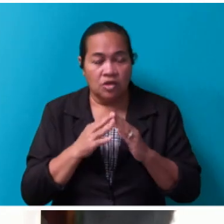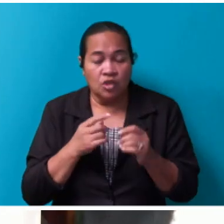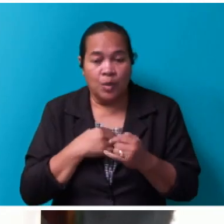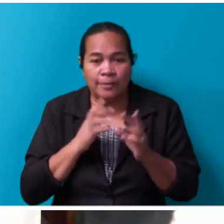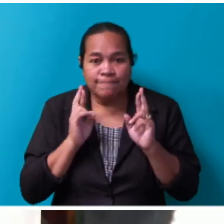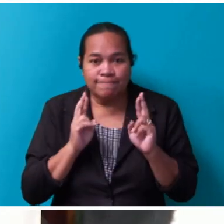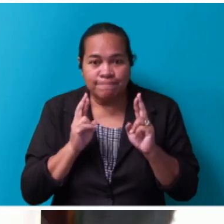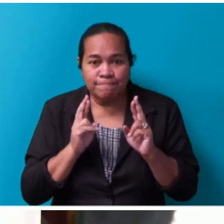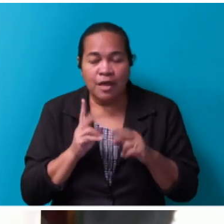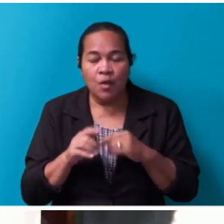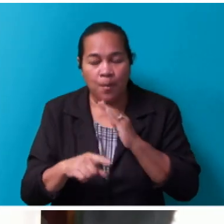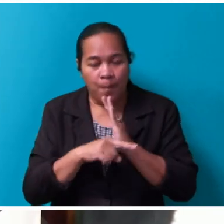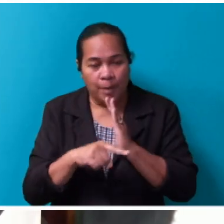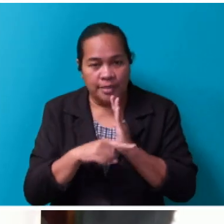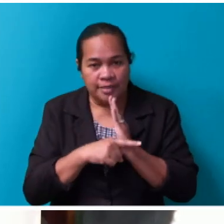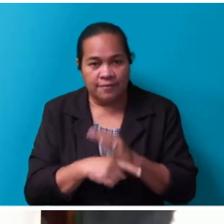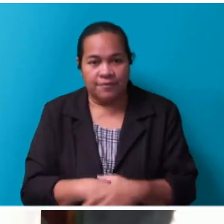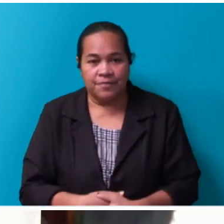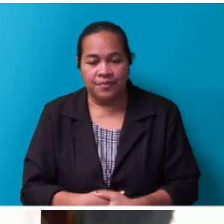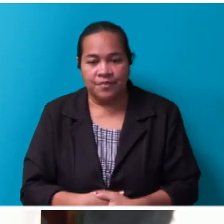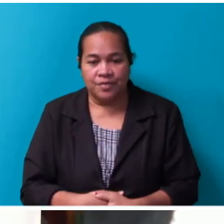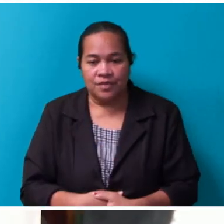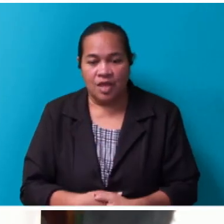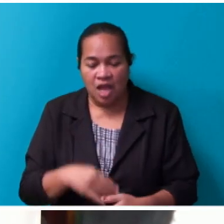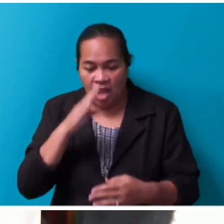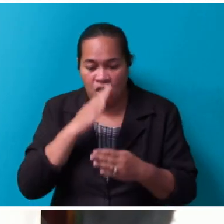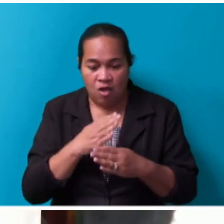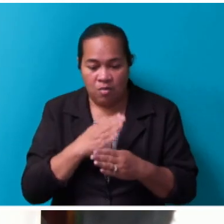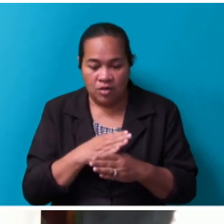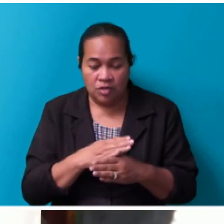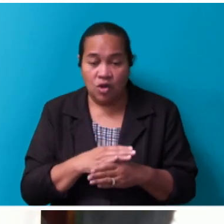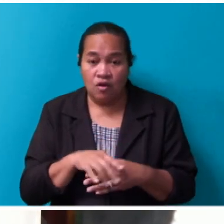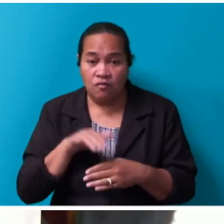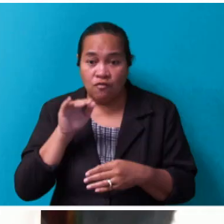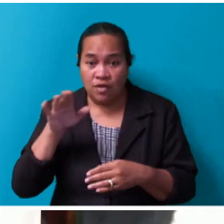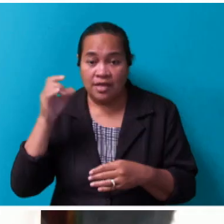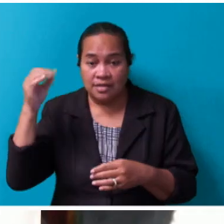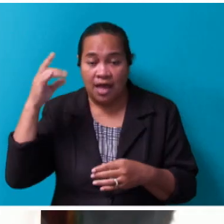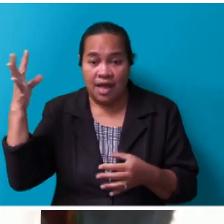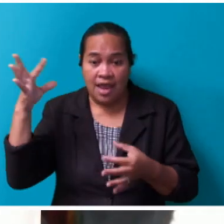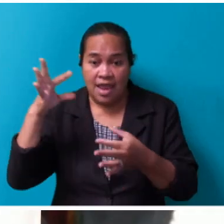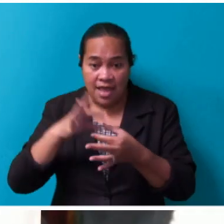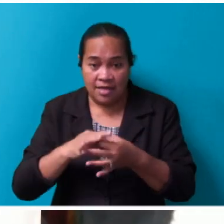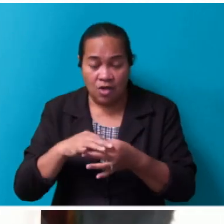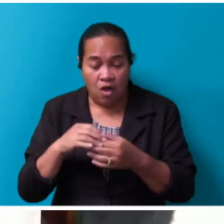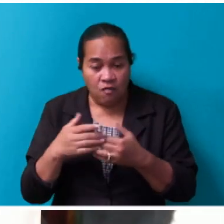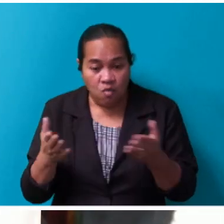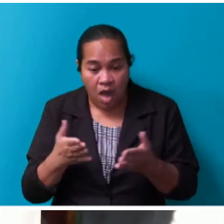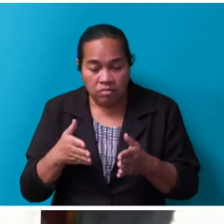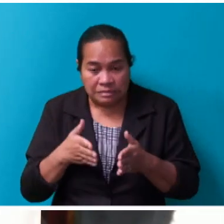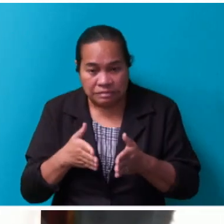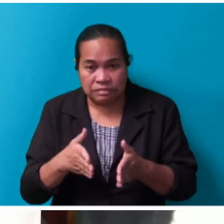and optimistic in terms of the trajectory of where we headed in terms